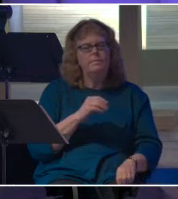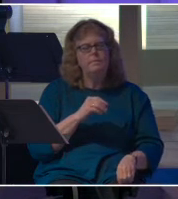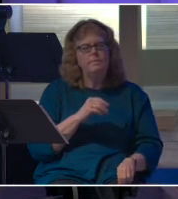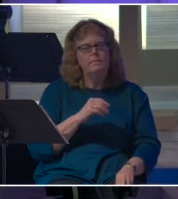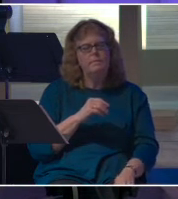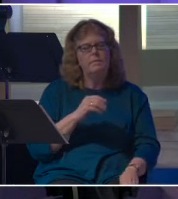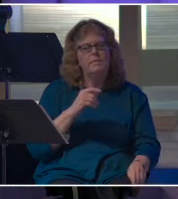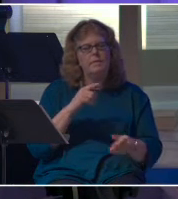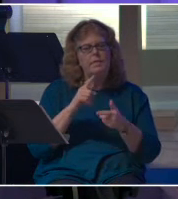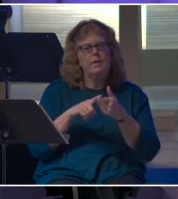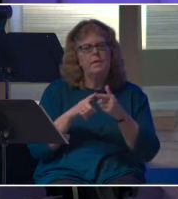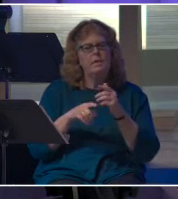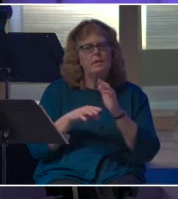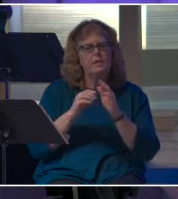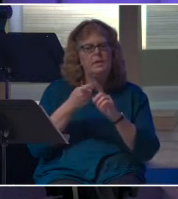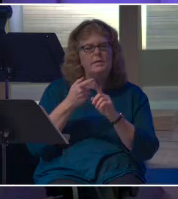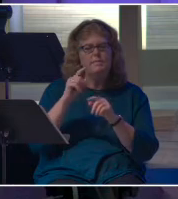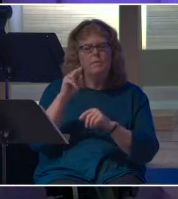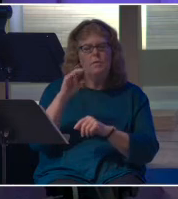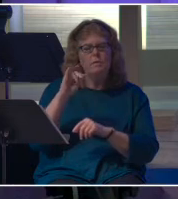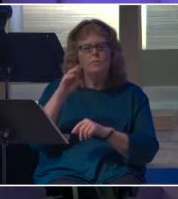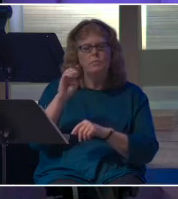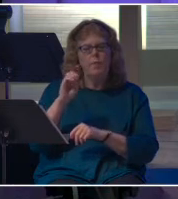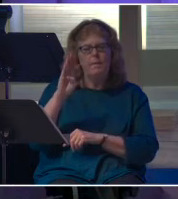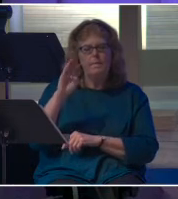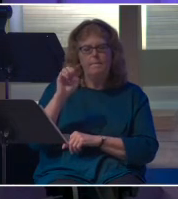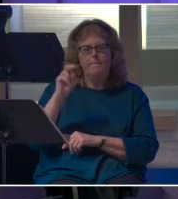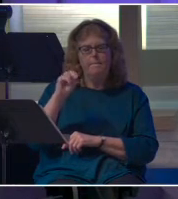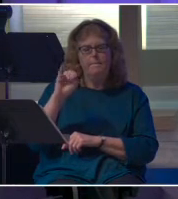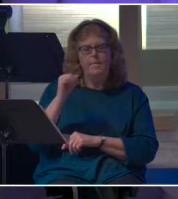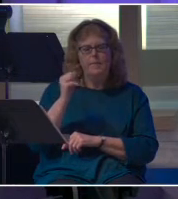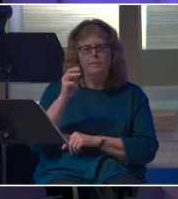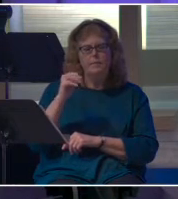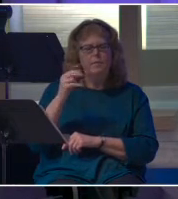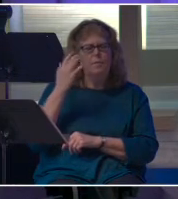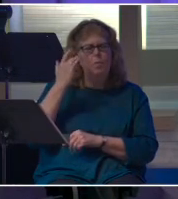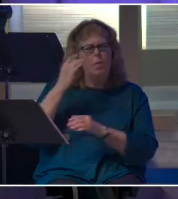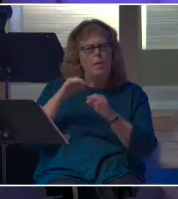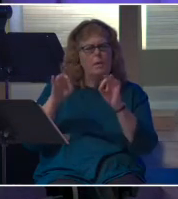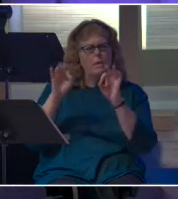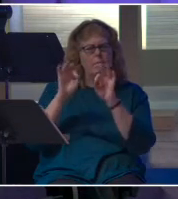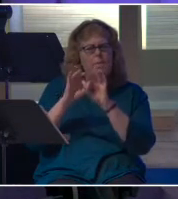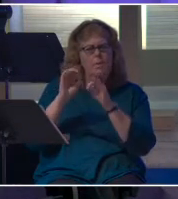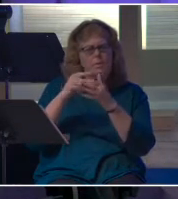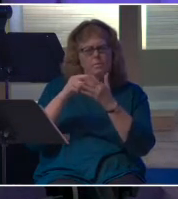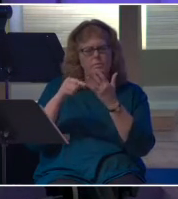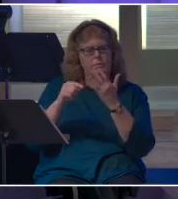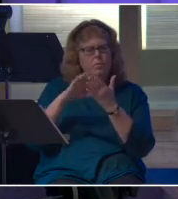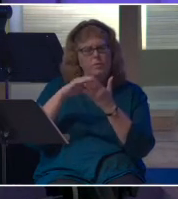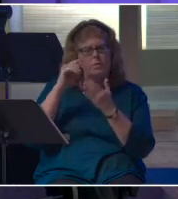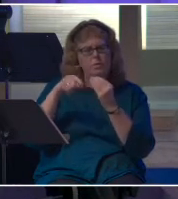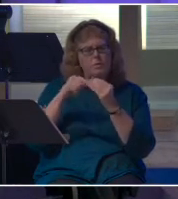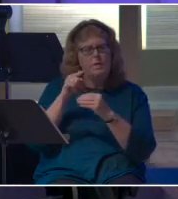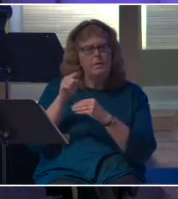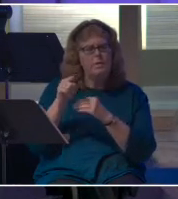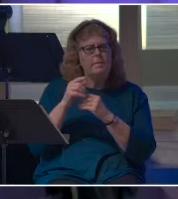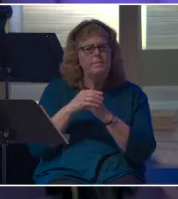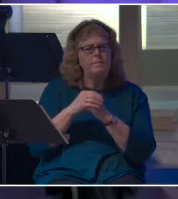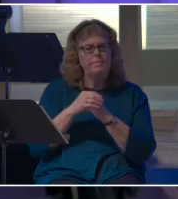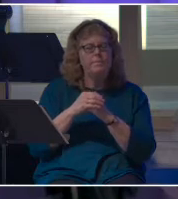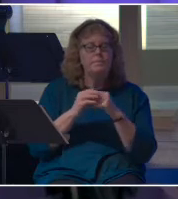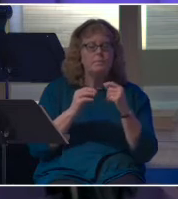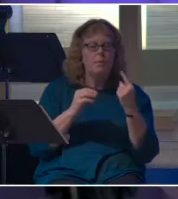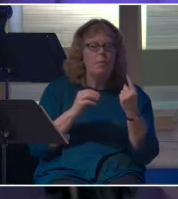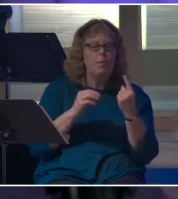then we finally learn that he's coming from the tribe of Benjamin. Now, what's the significance of these things that we learn about him? Well,